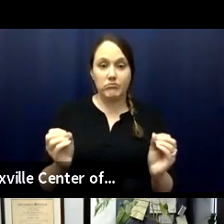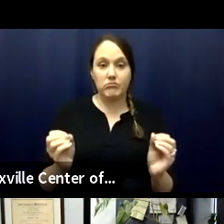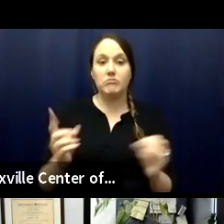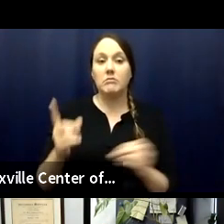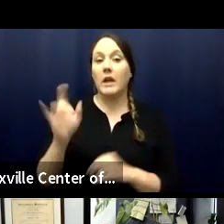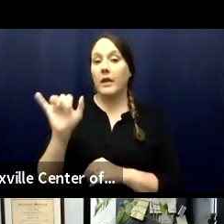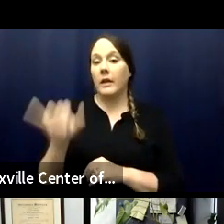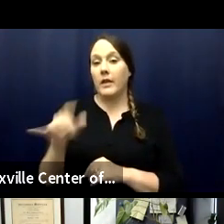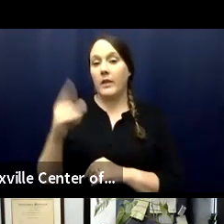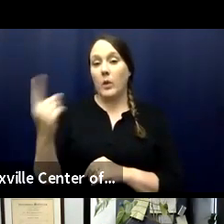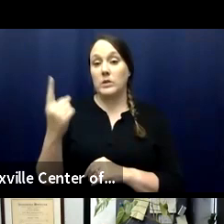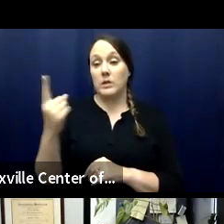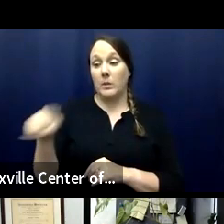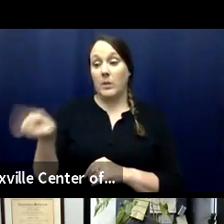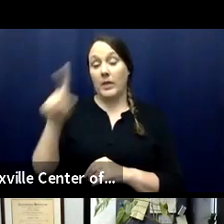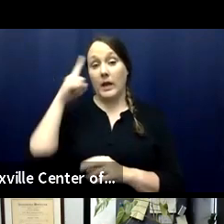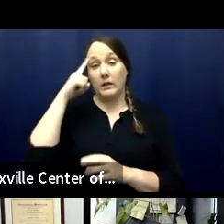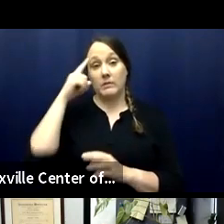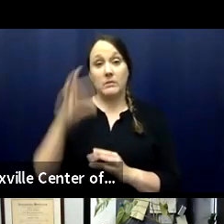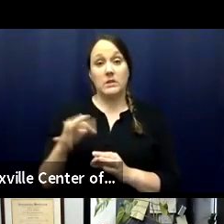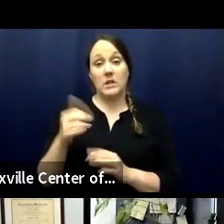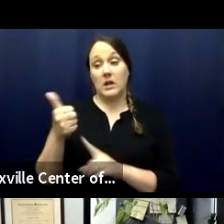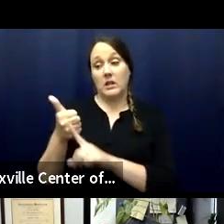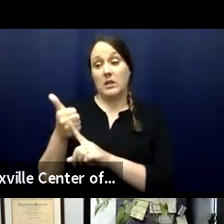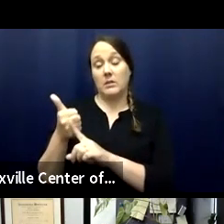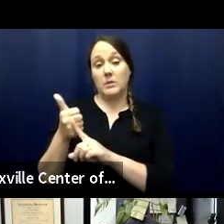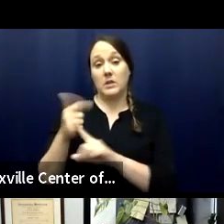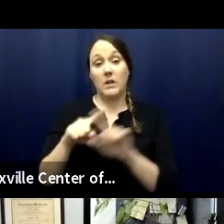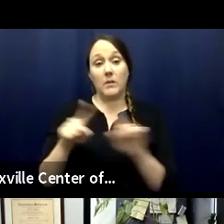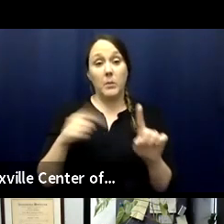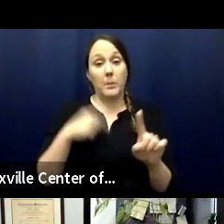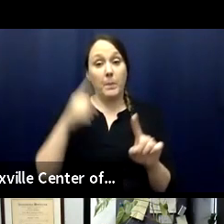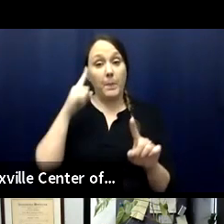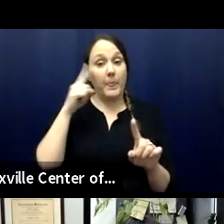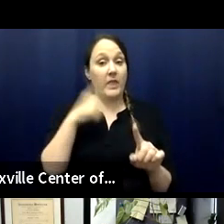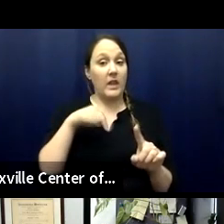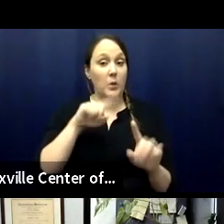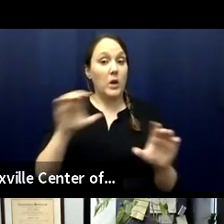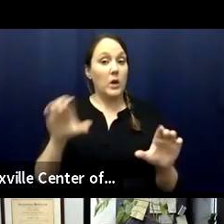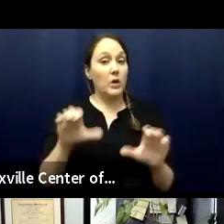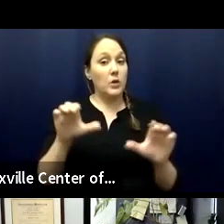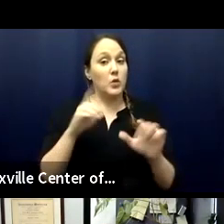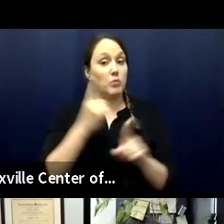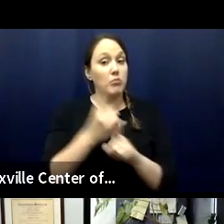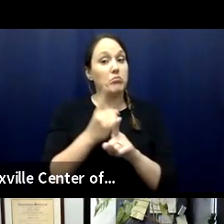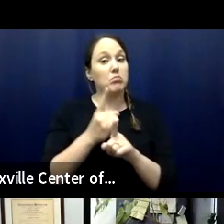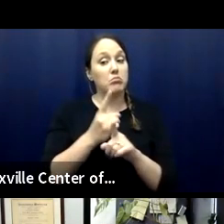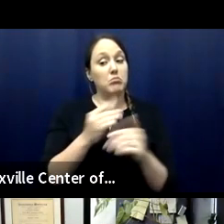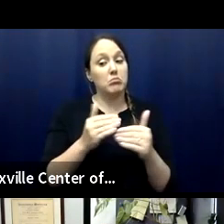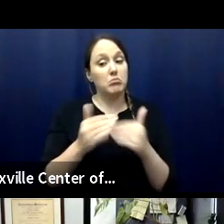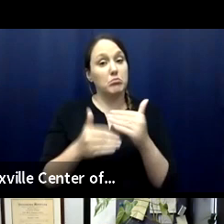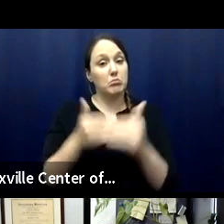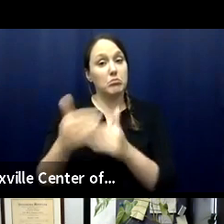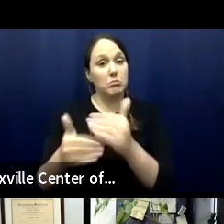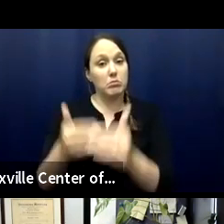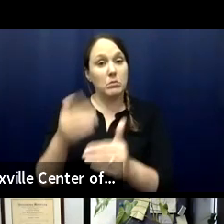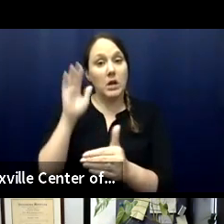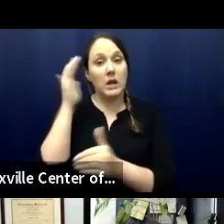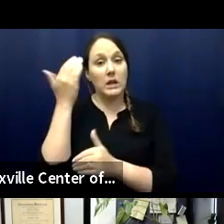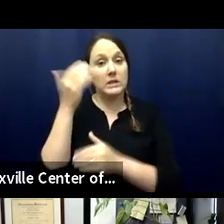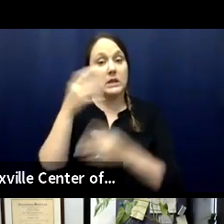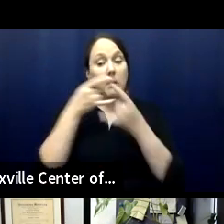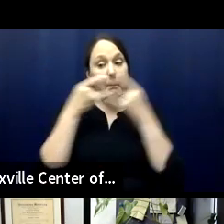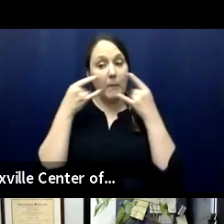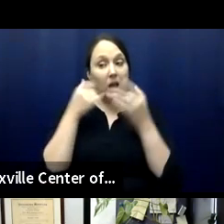was something they decided to do. But I think we are on the right track. We're seeing that masks have seemed to help quite a